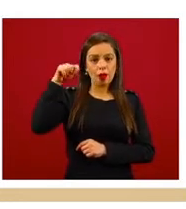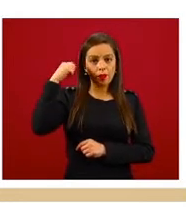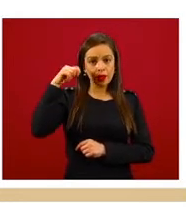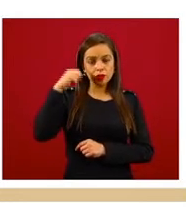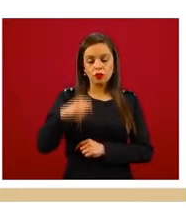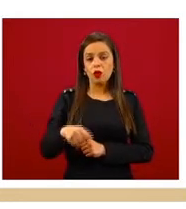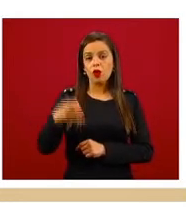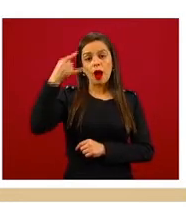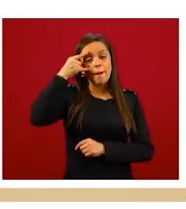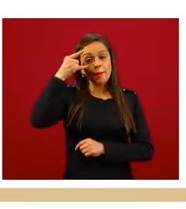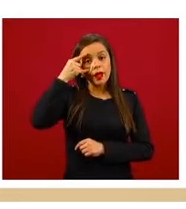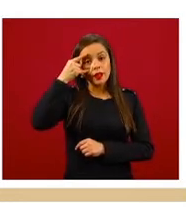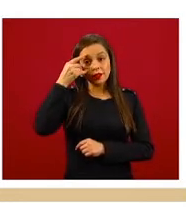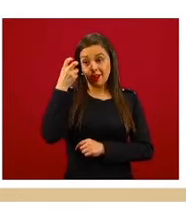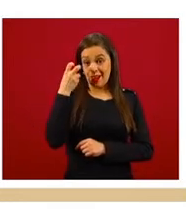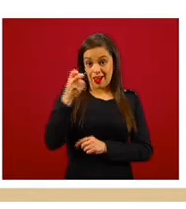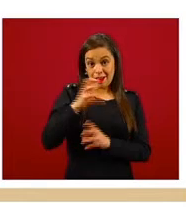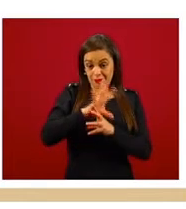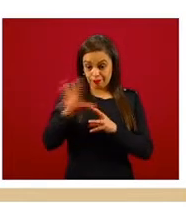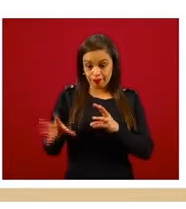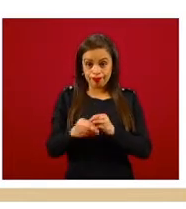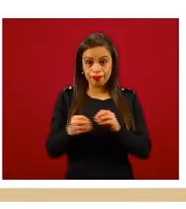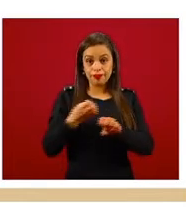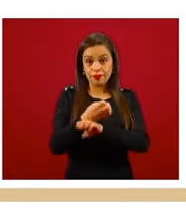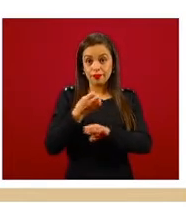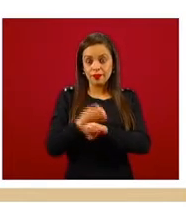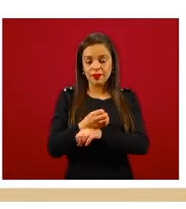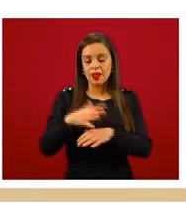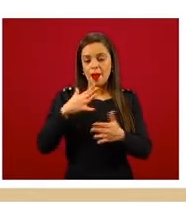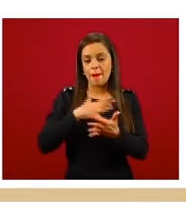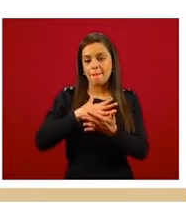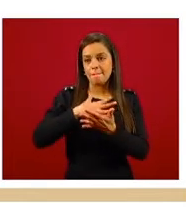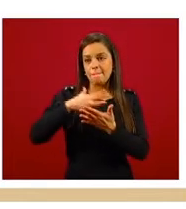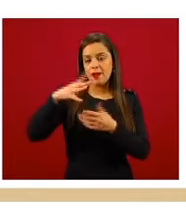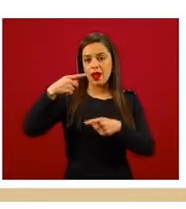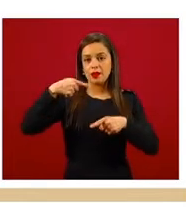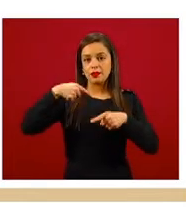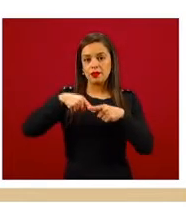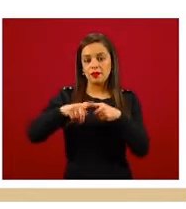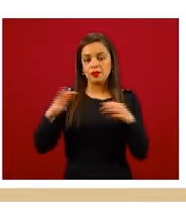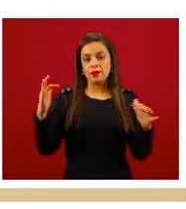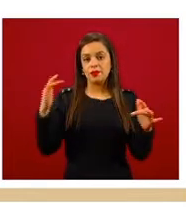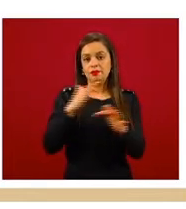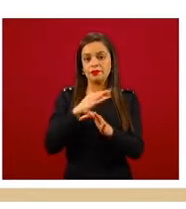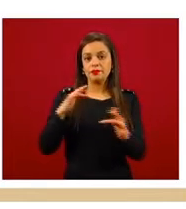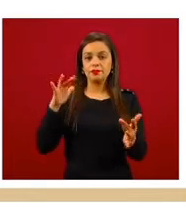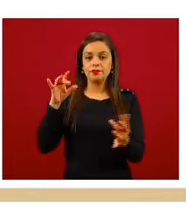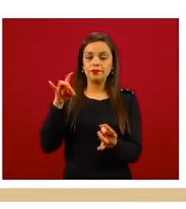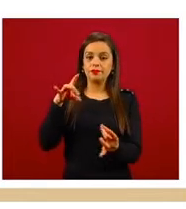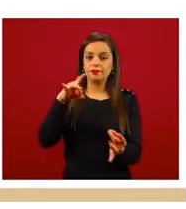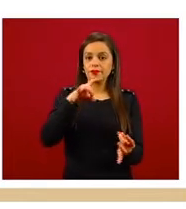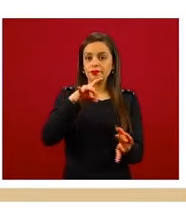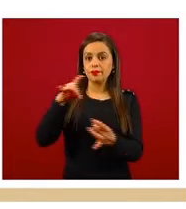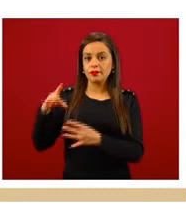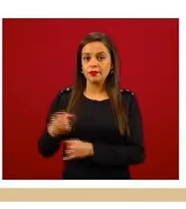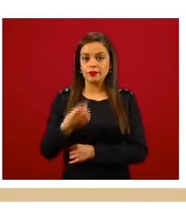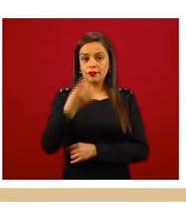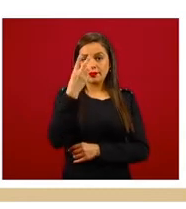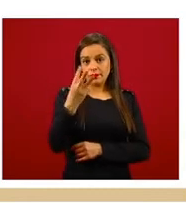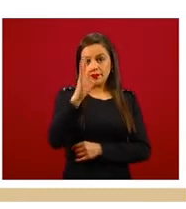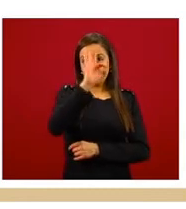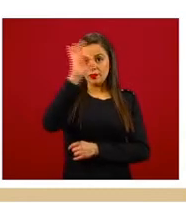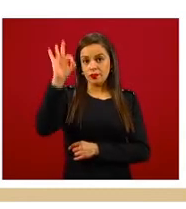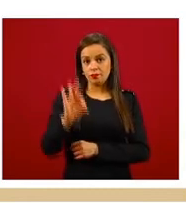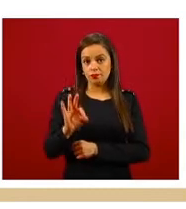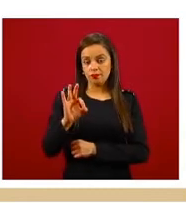and fueron Campeche. aquellos estados cuya movilidad se All incrementó of the en más aforementioned de increased their 3% con mobility respecto de una